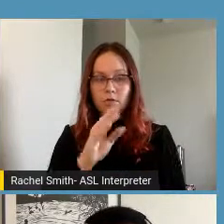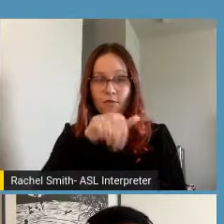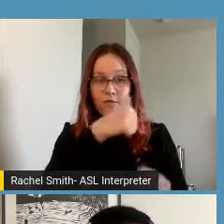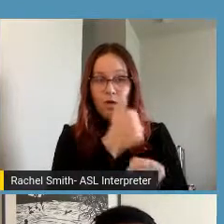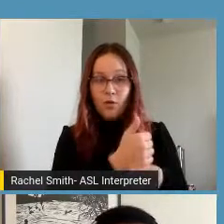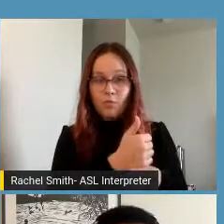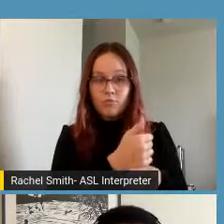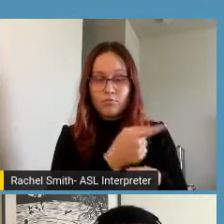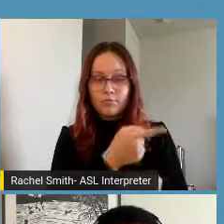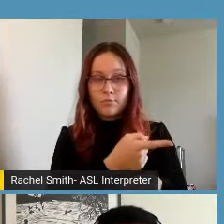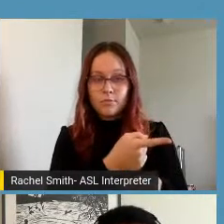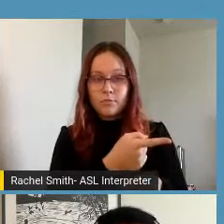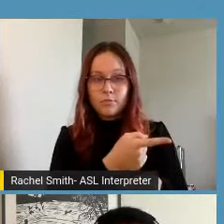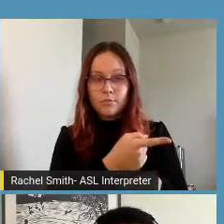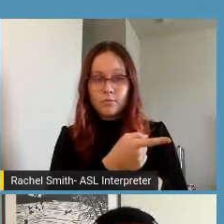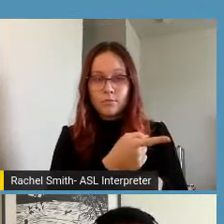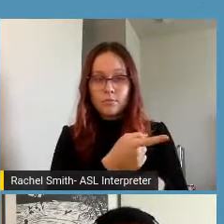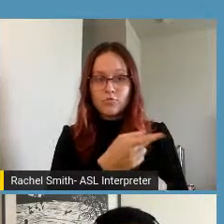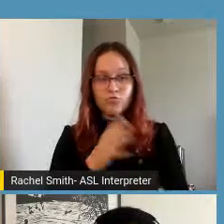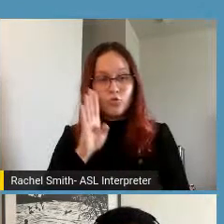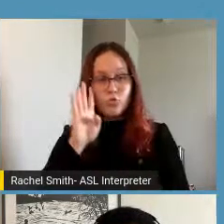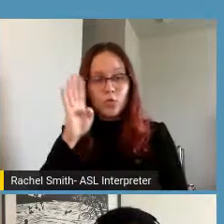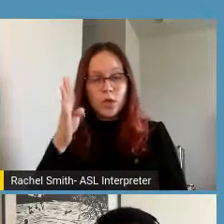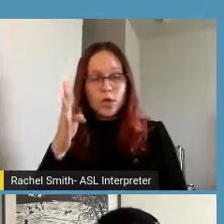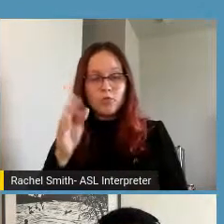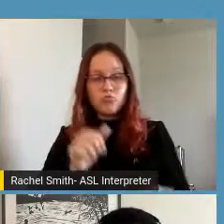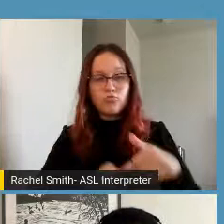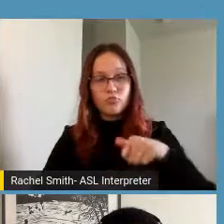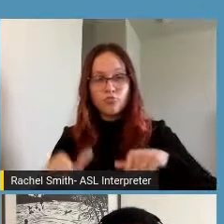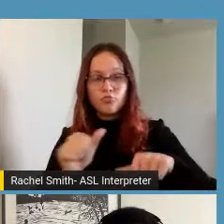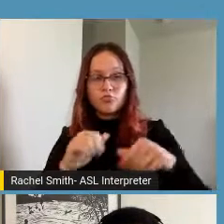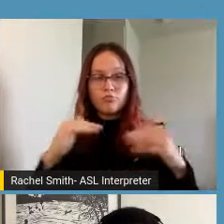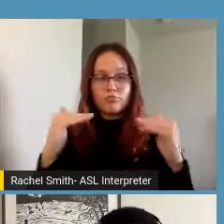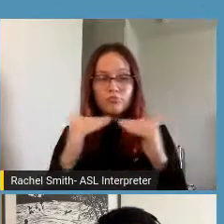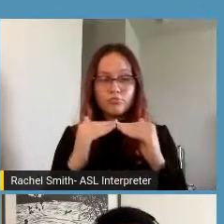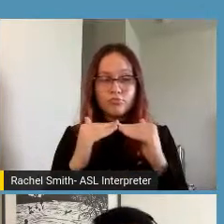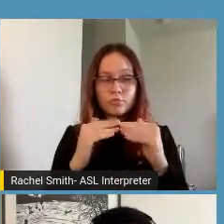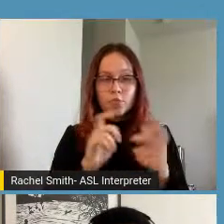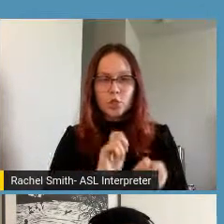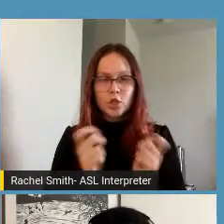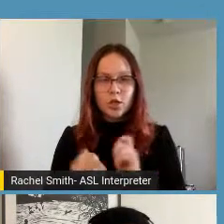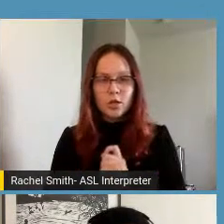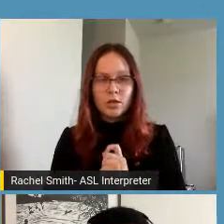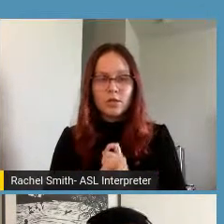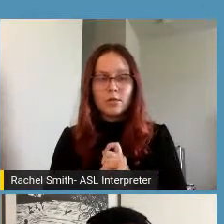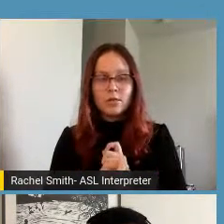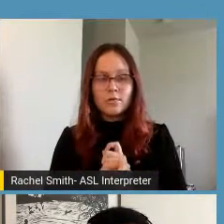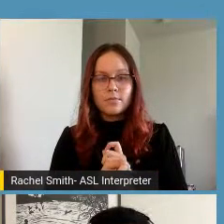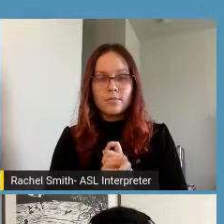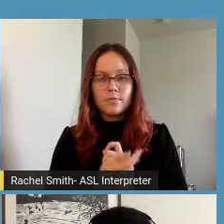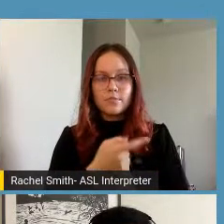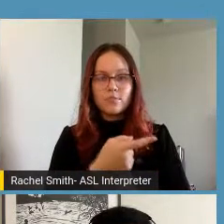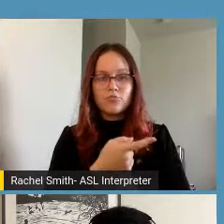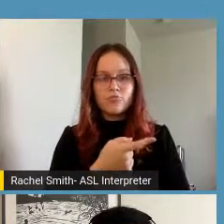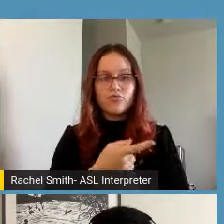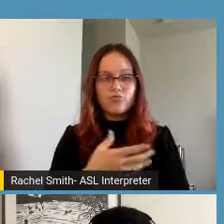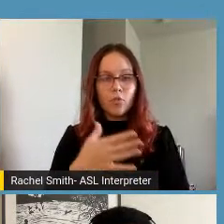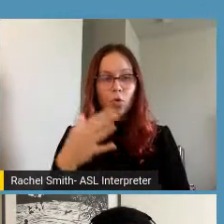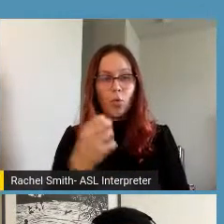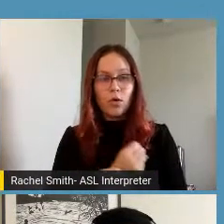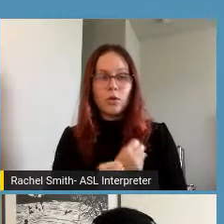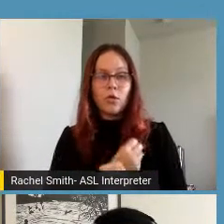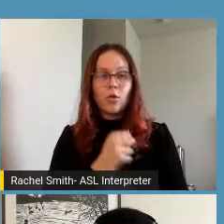neighbors to create social change on the northwest side of Chicago. For her work, Jane Addams was awarded the Nobel Peace Prize in